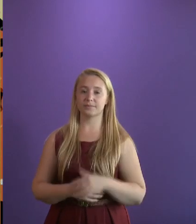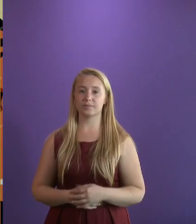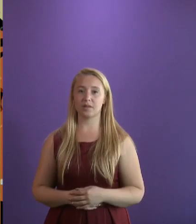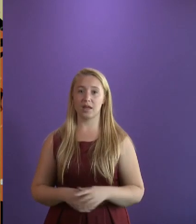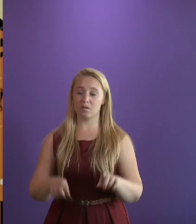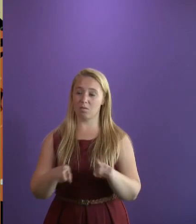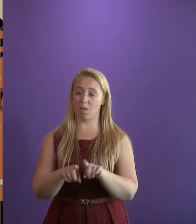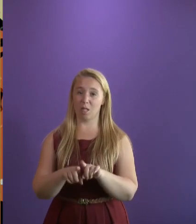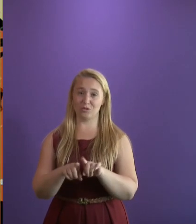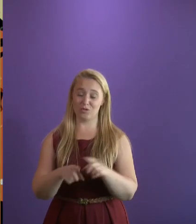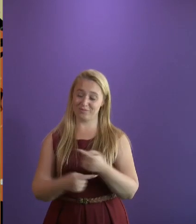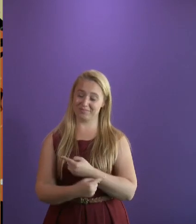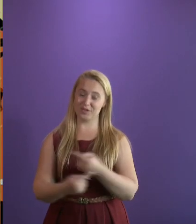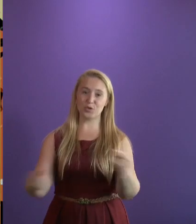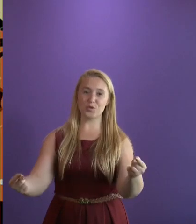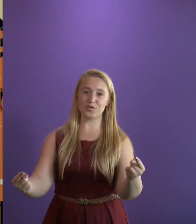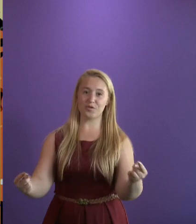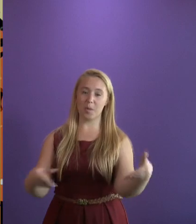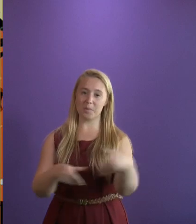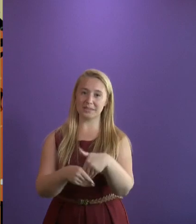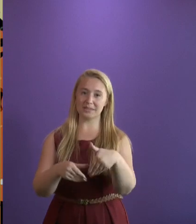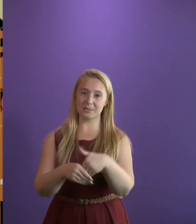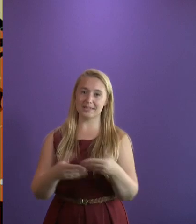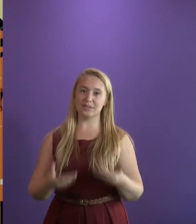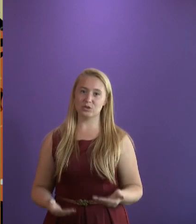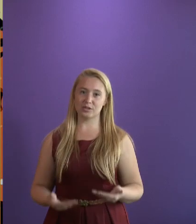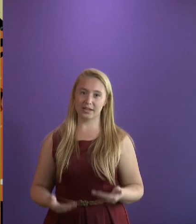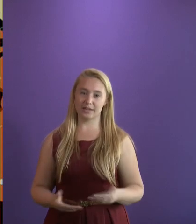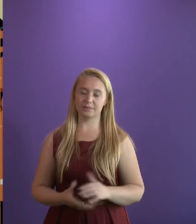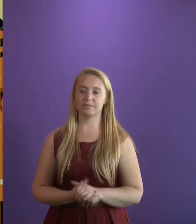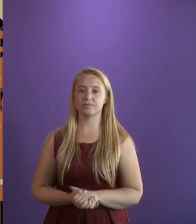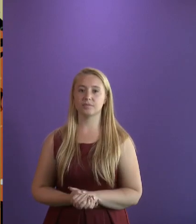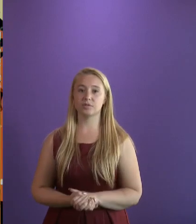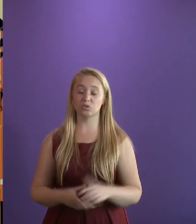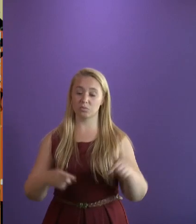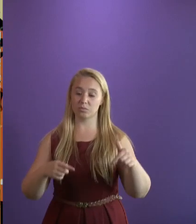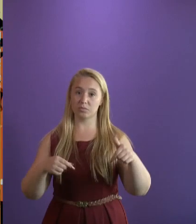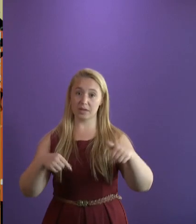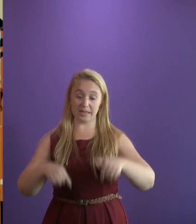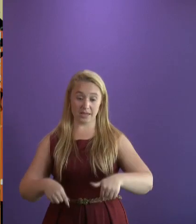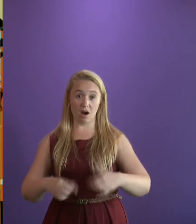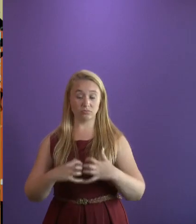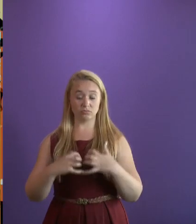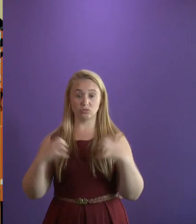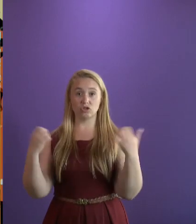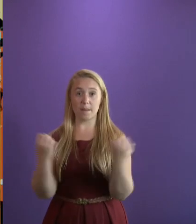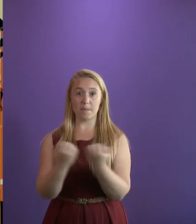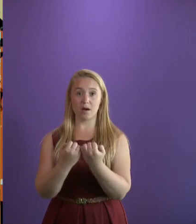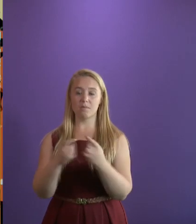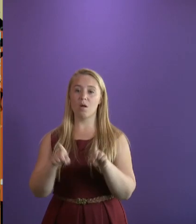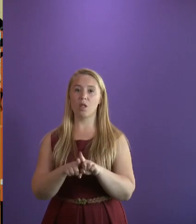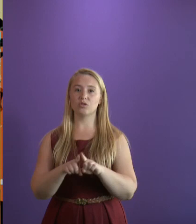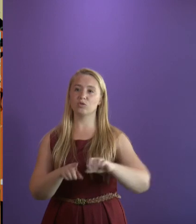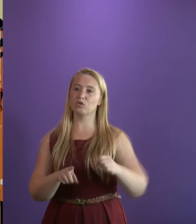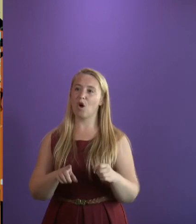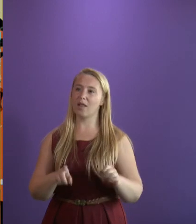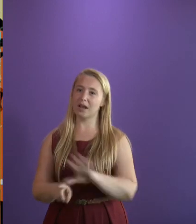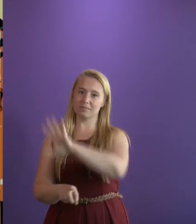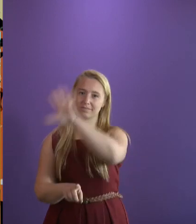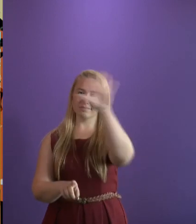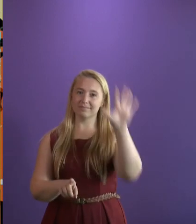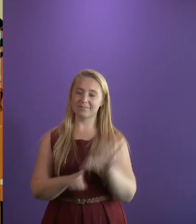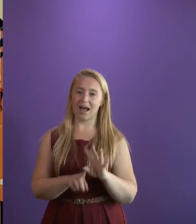to all of you for your participation today, not only here in our chamber but across Scotland at the 4